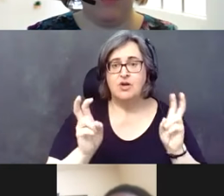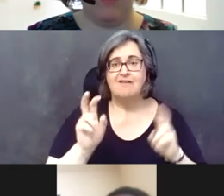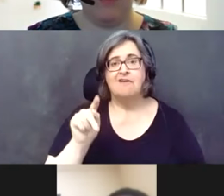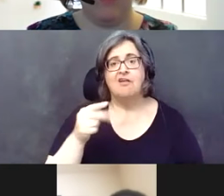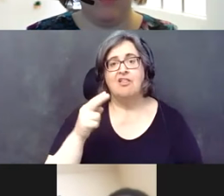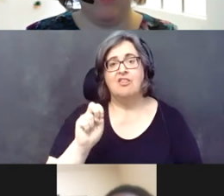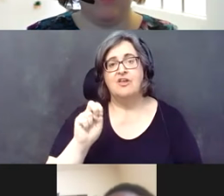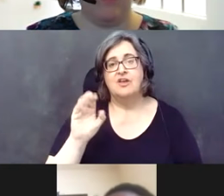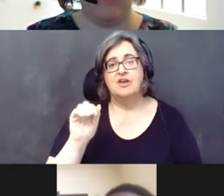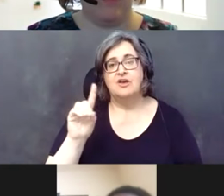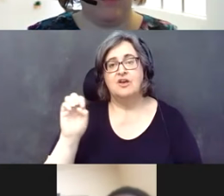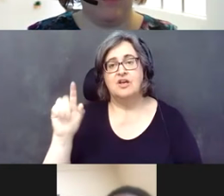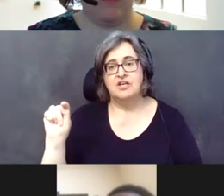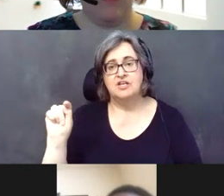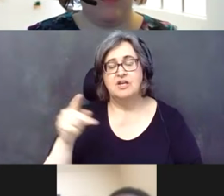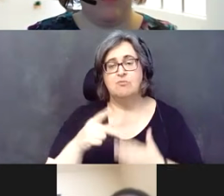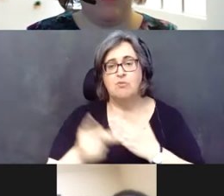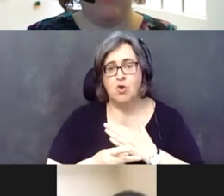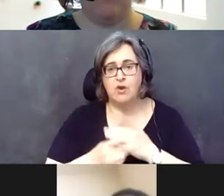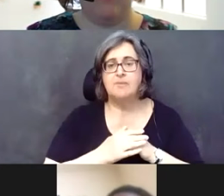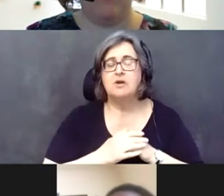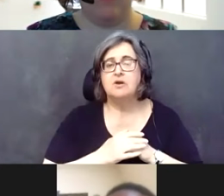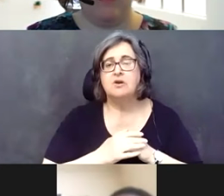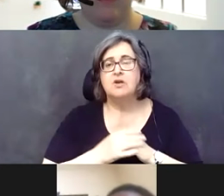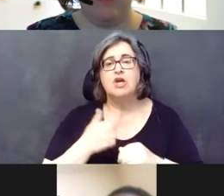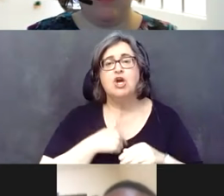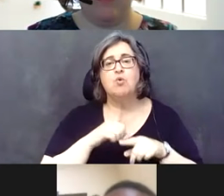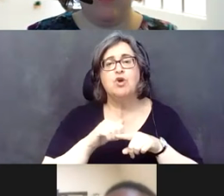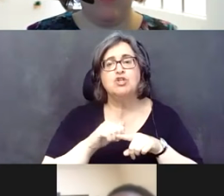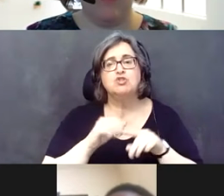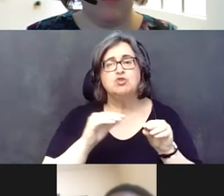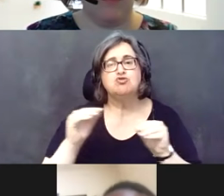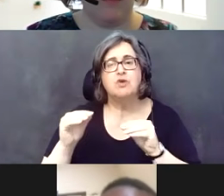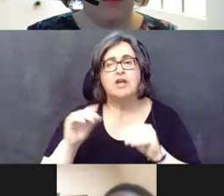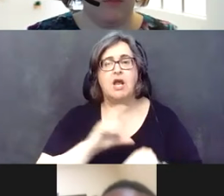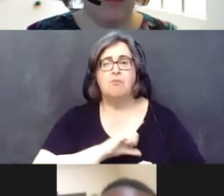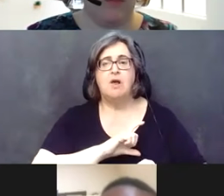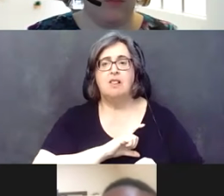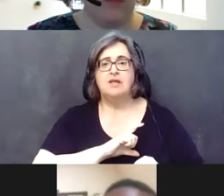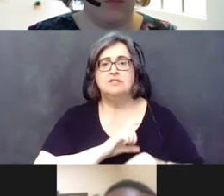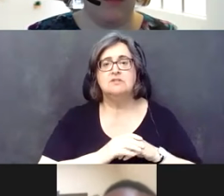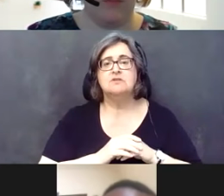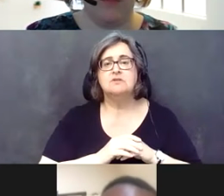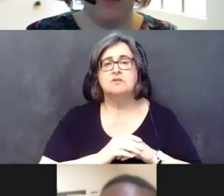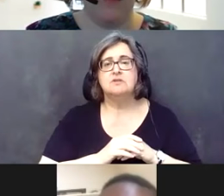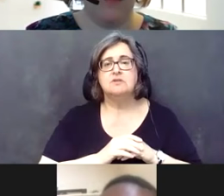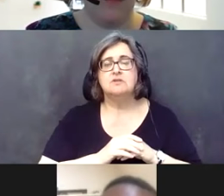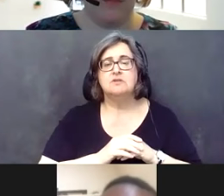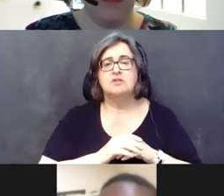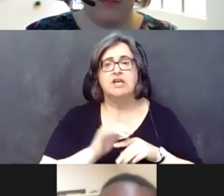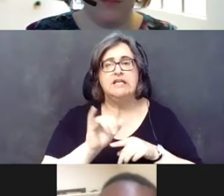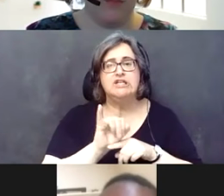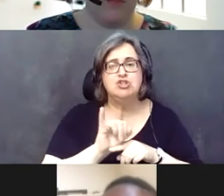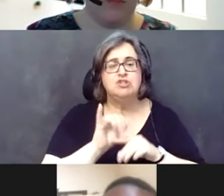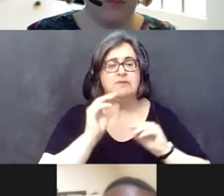Program with the ARC community, and we train police officers and do an internship with them and teach them how to